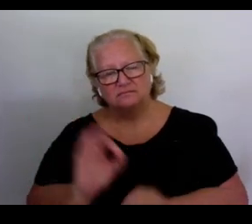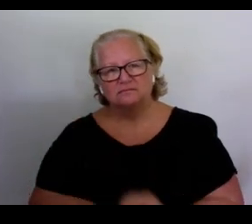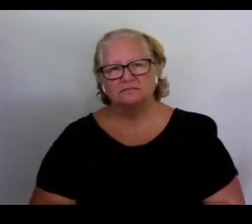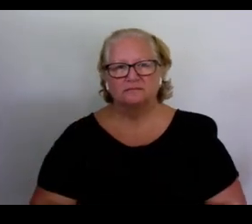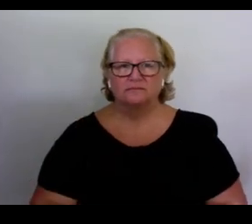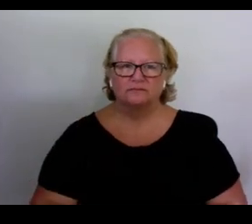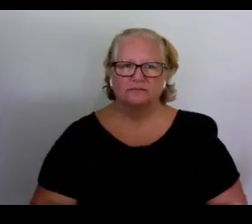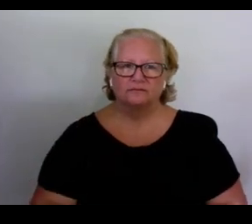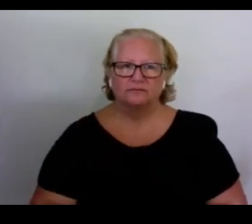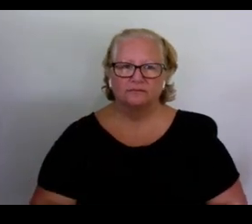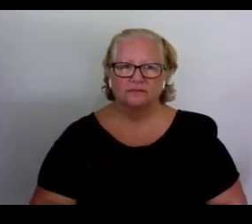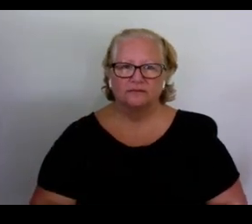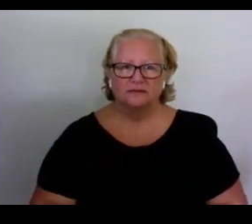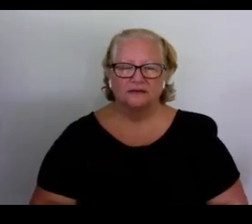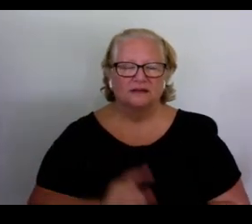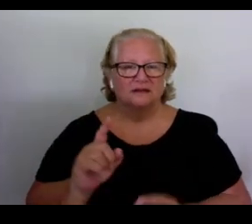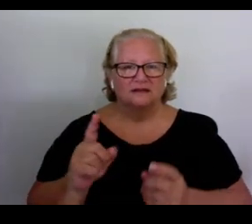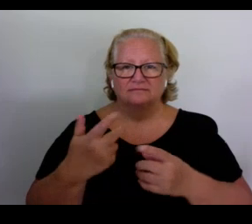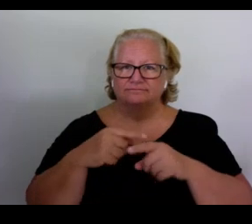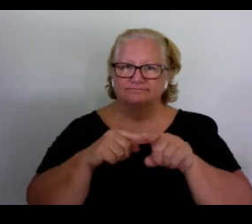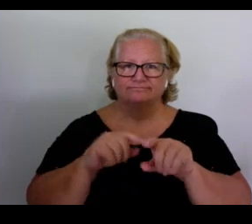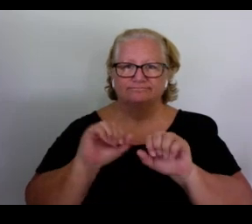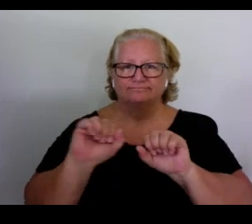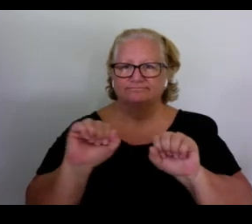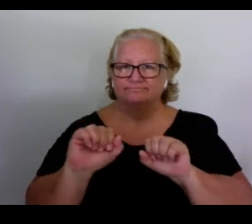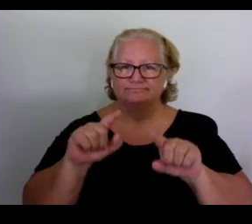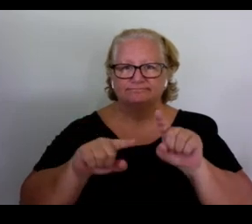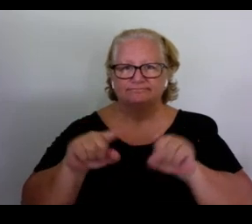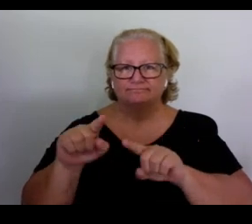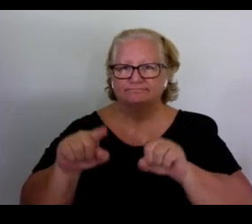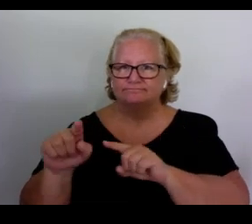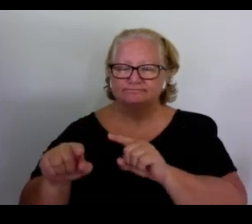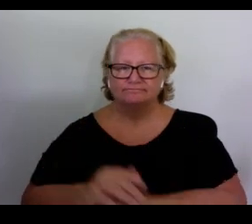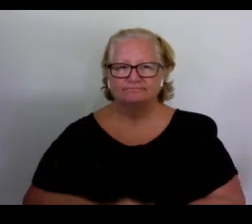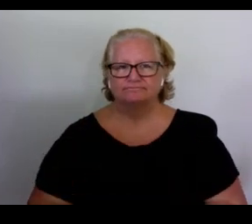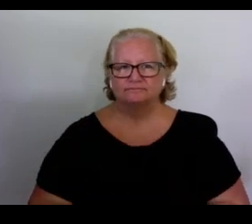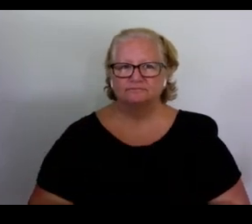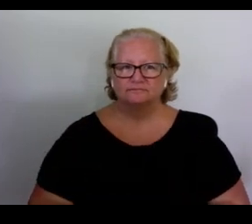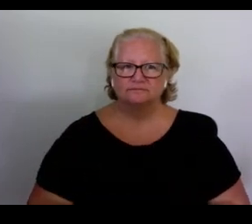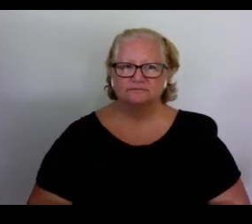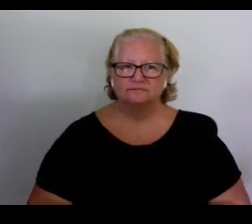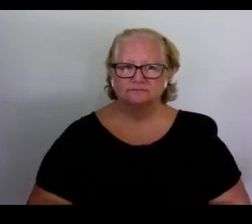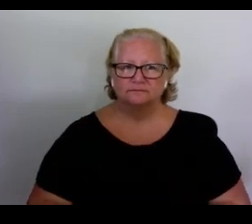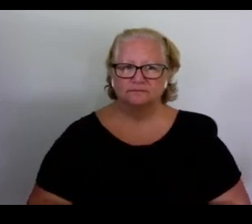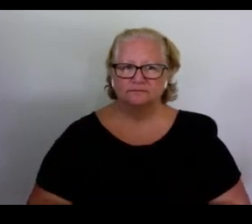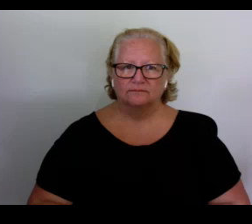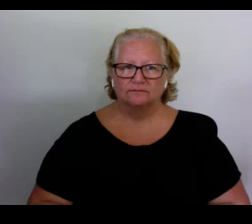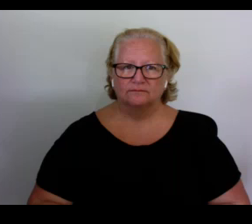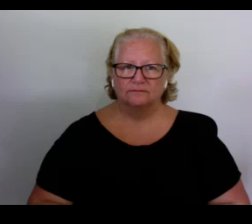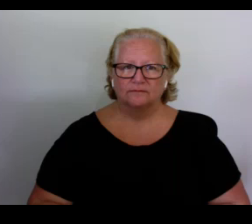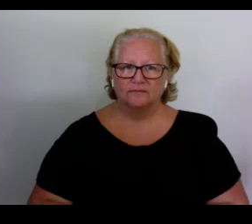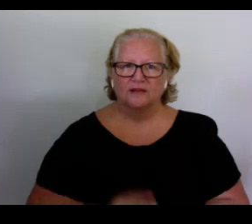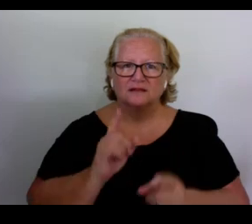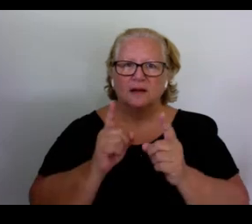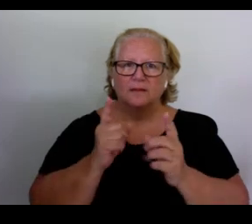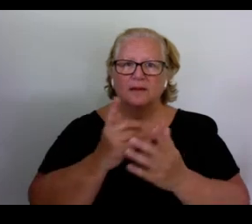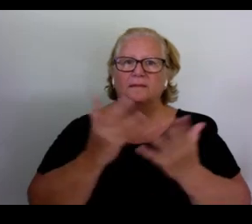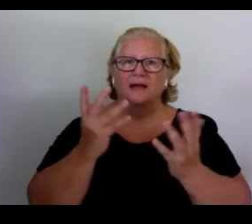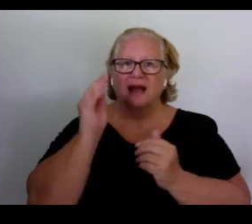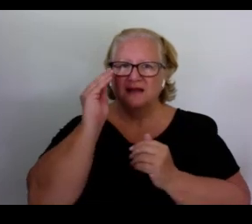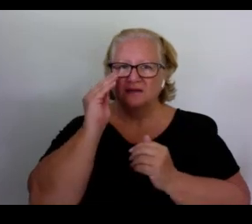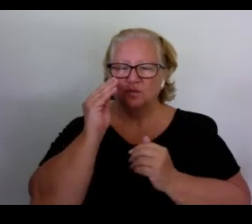often down to the council's circumstances. It's often a lot easier for a really big council who's got more money and a bit more